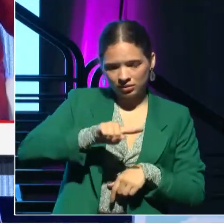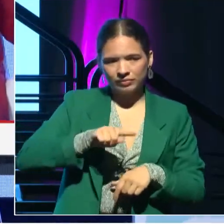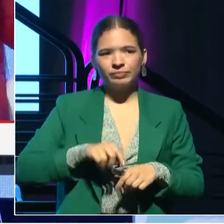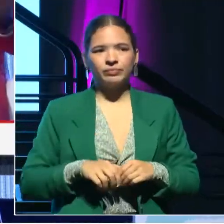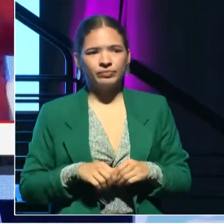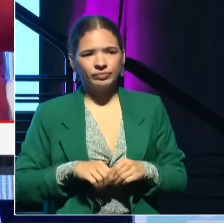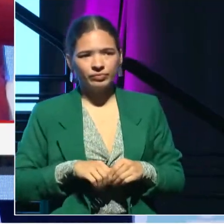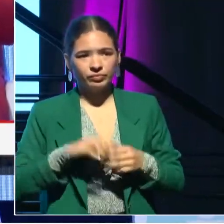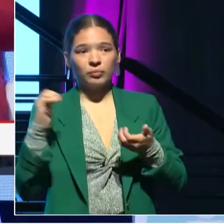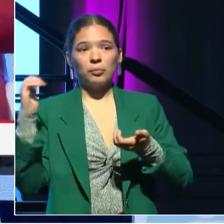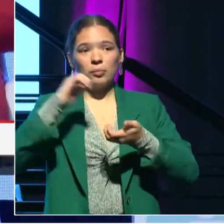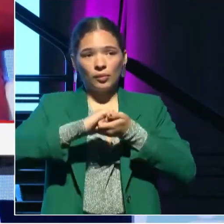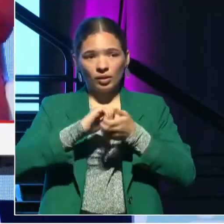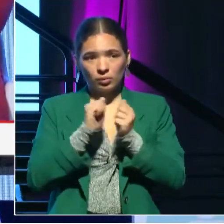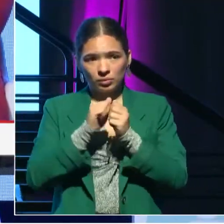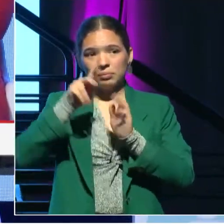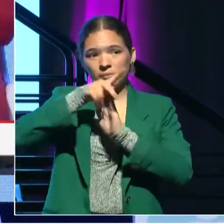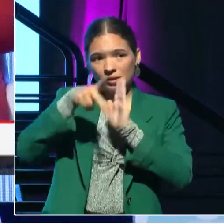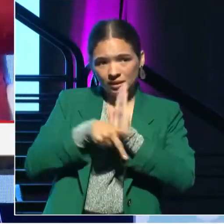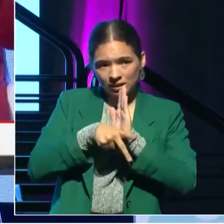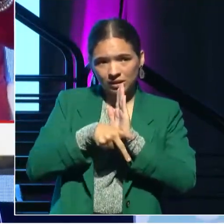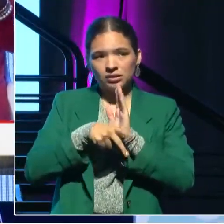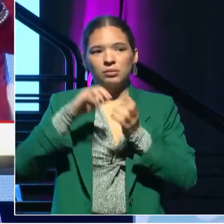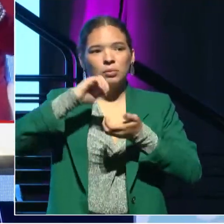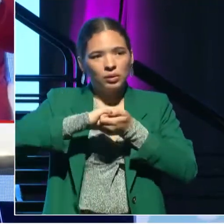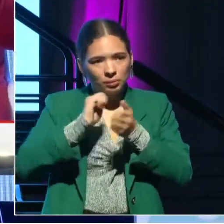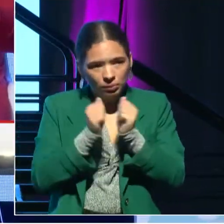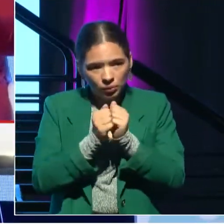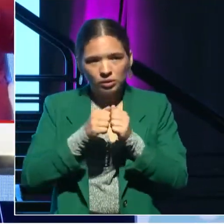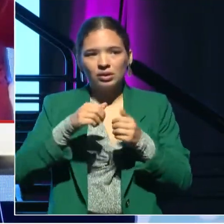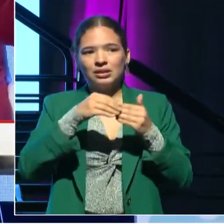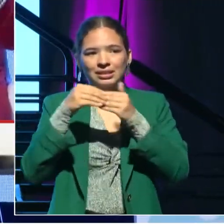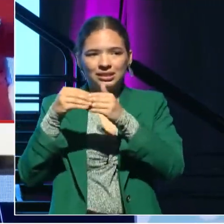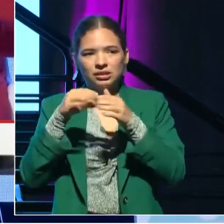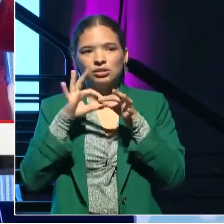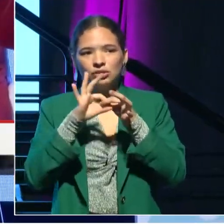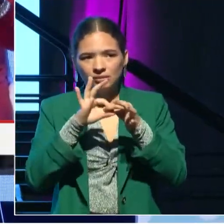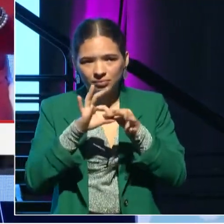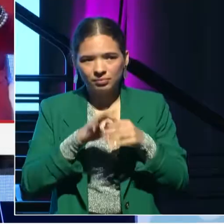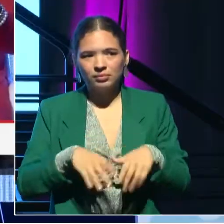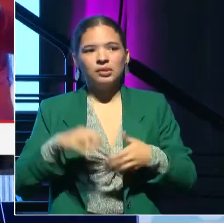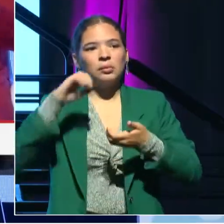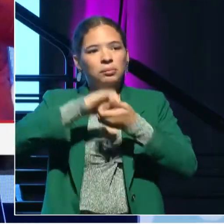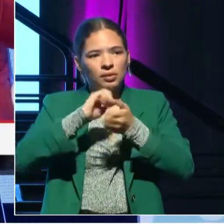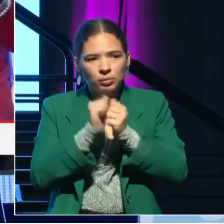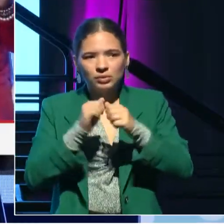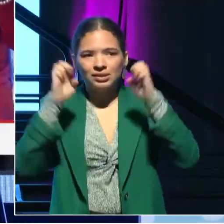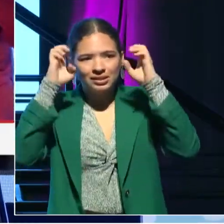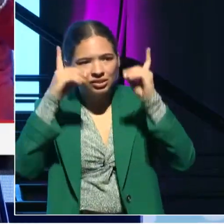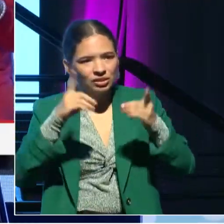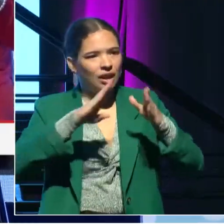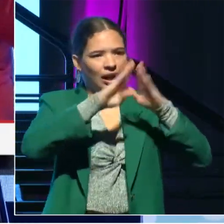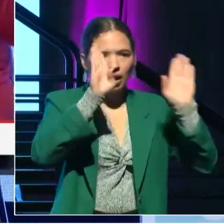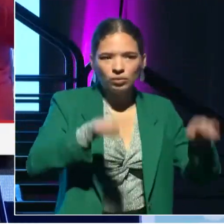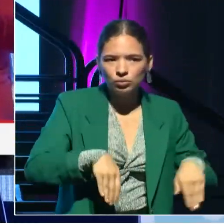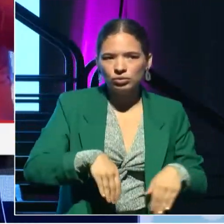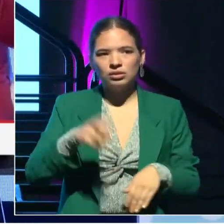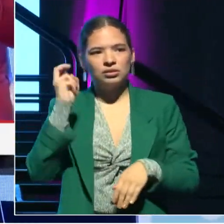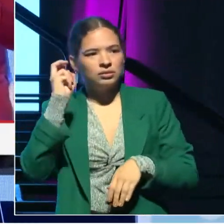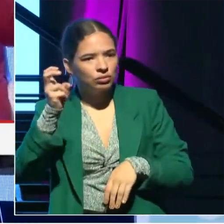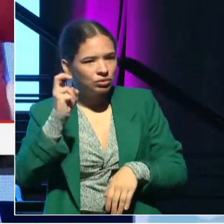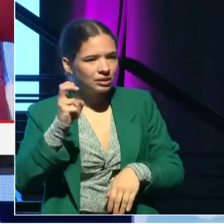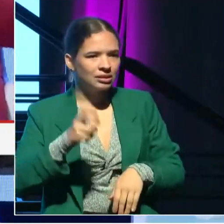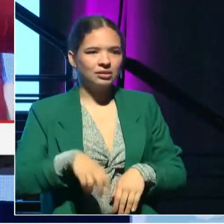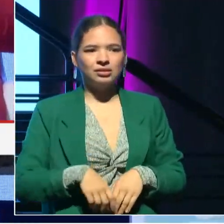partnership with policy, in partnership with leadership, in partnership with education, housing, transportation. It's not a